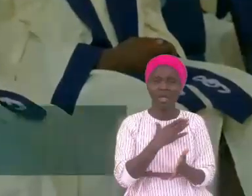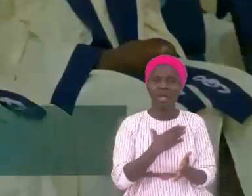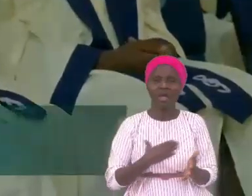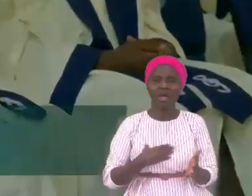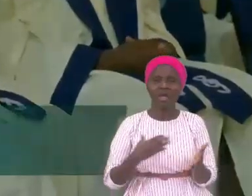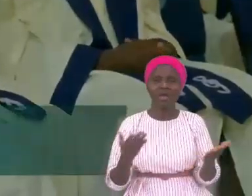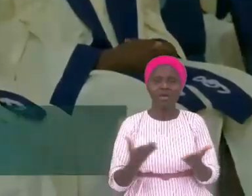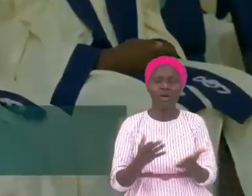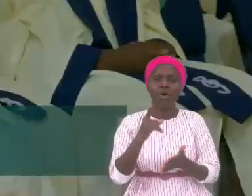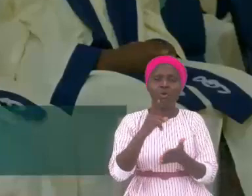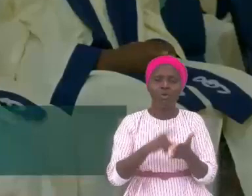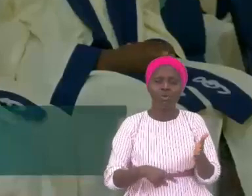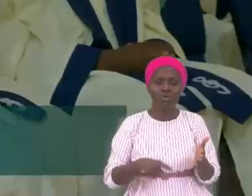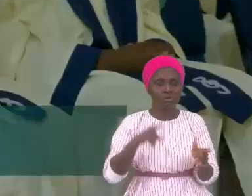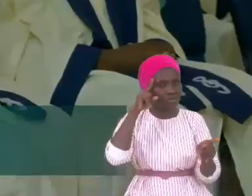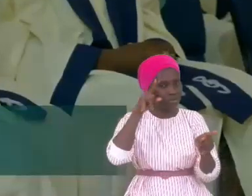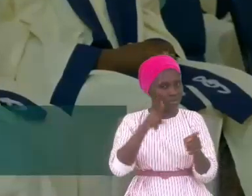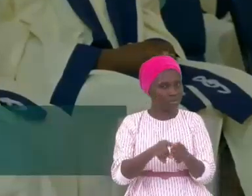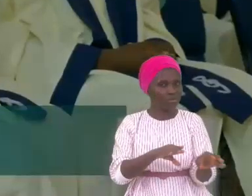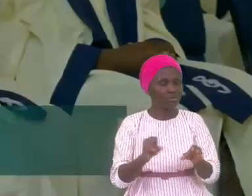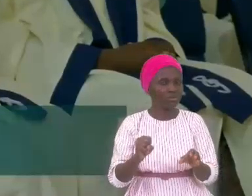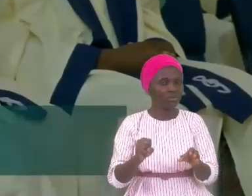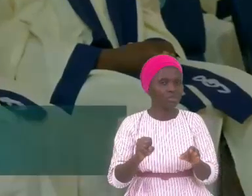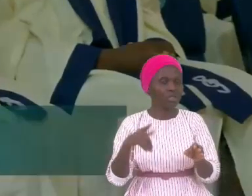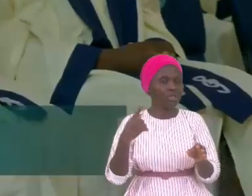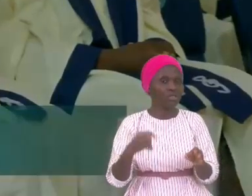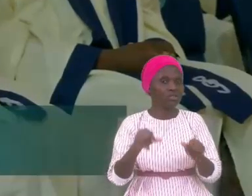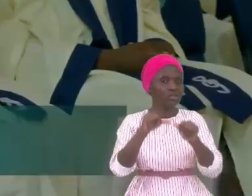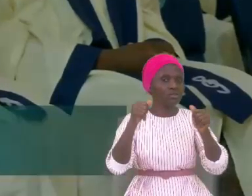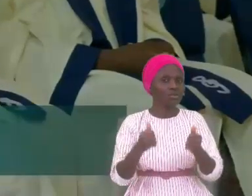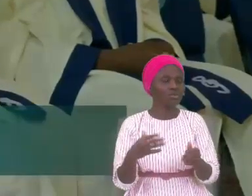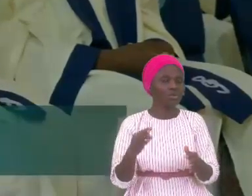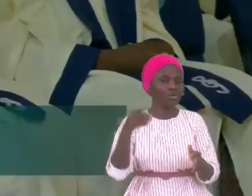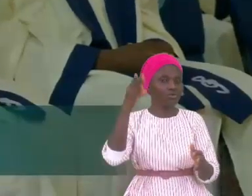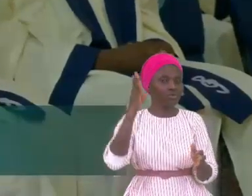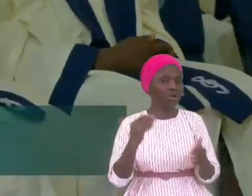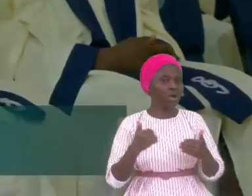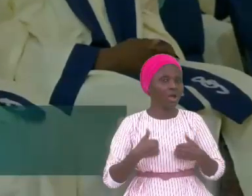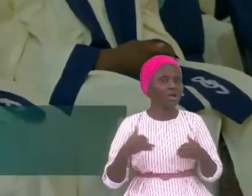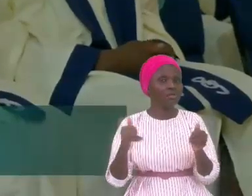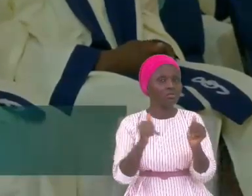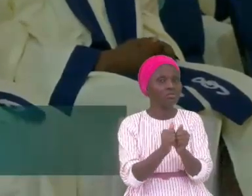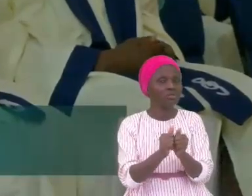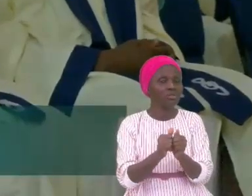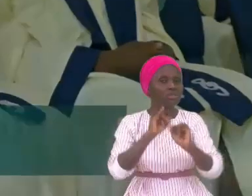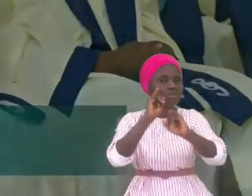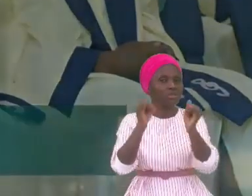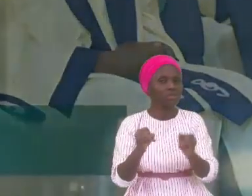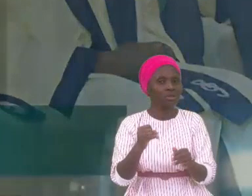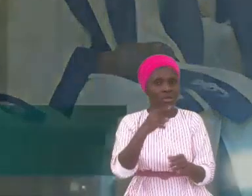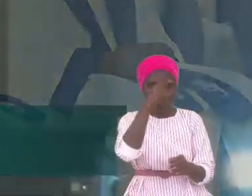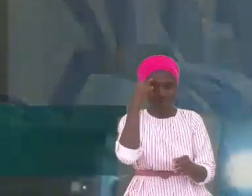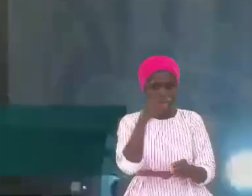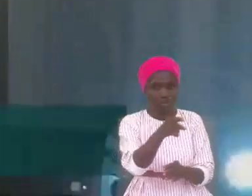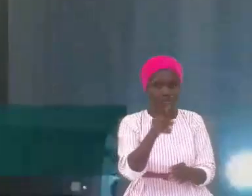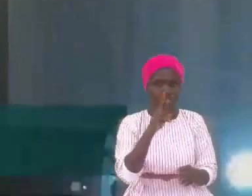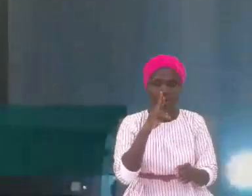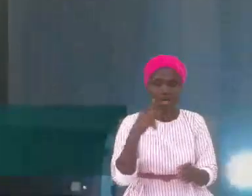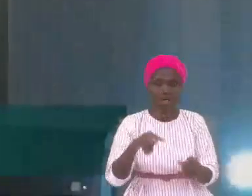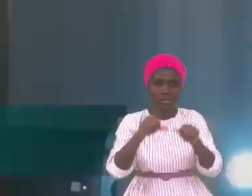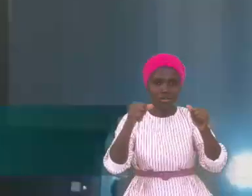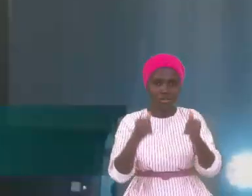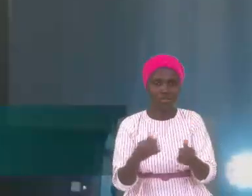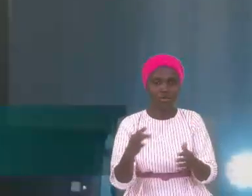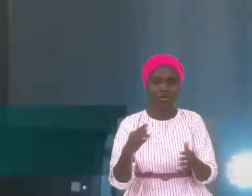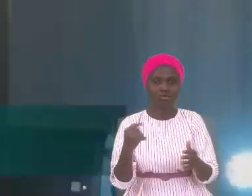the temple of God with idols? For ye are the temple of the living God. As God has